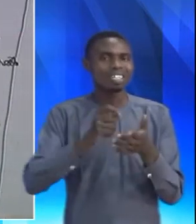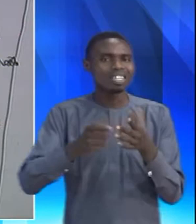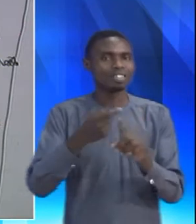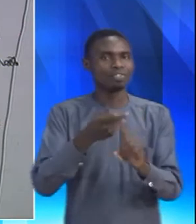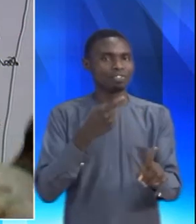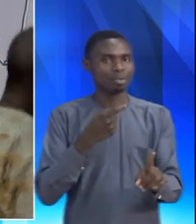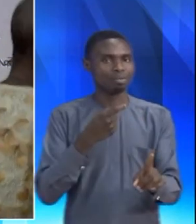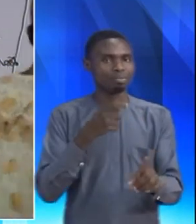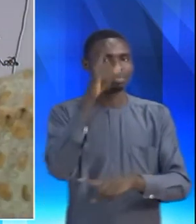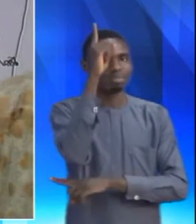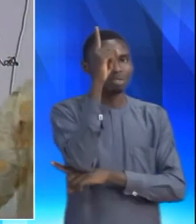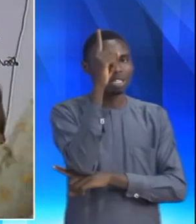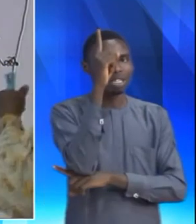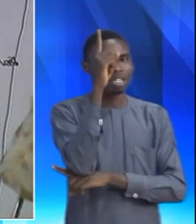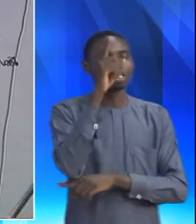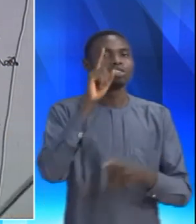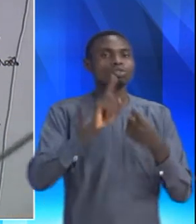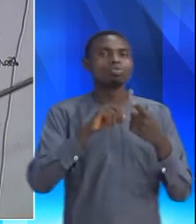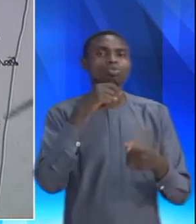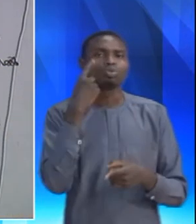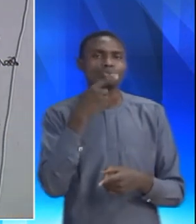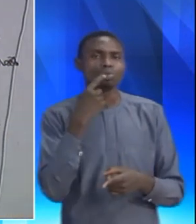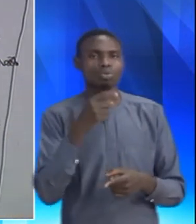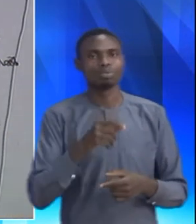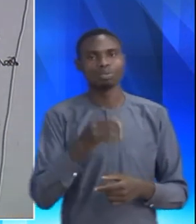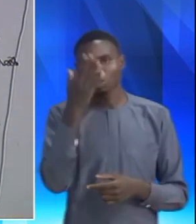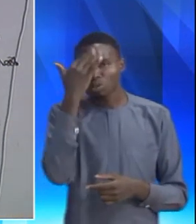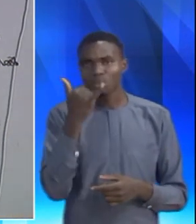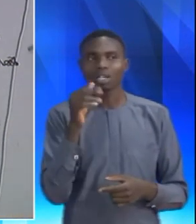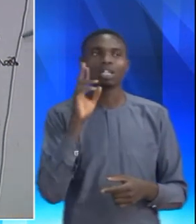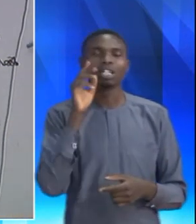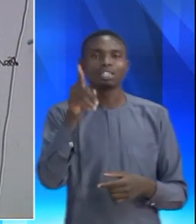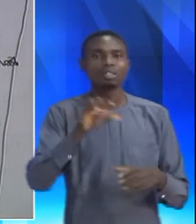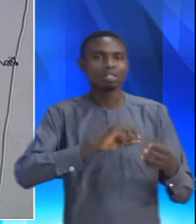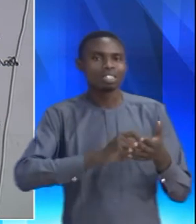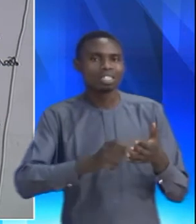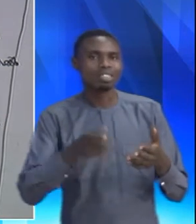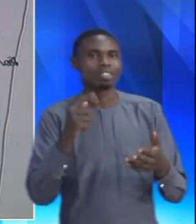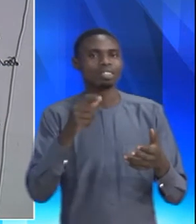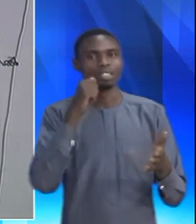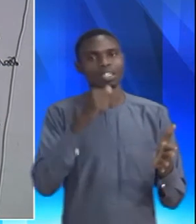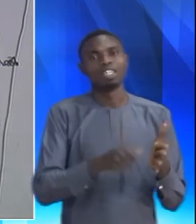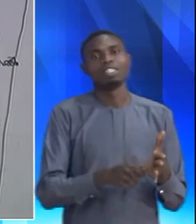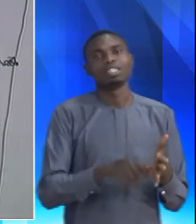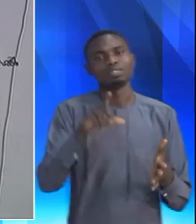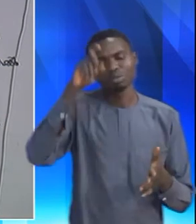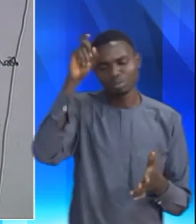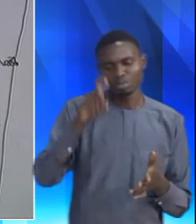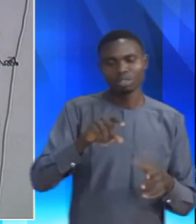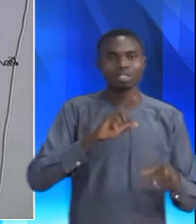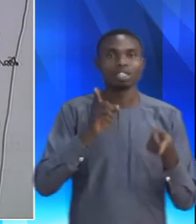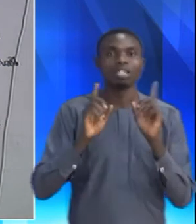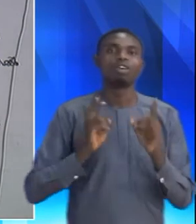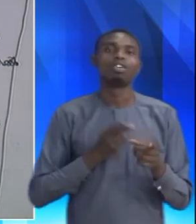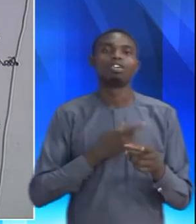tell us why you are writing the letter, and that is the body or the content of the letter